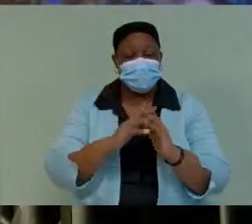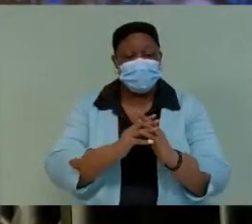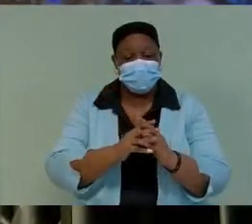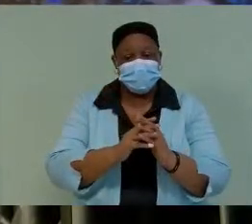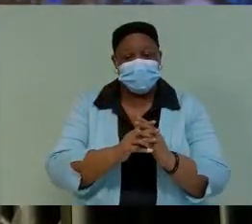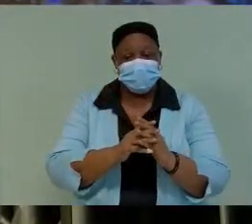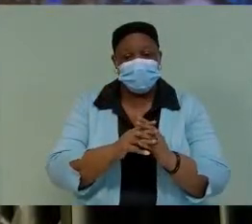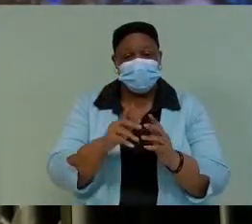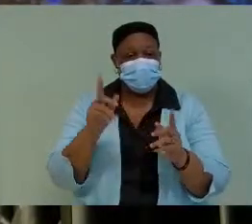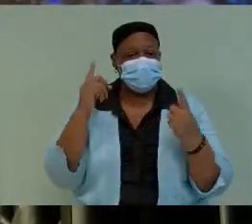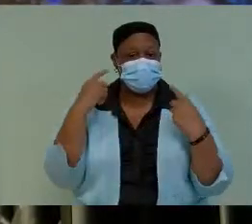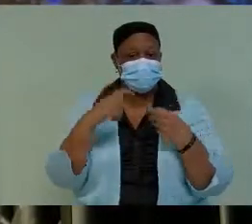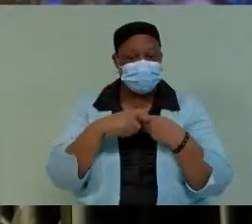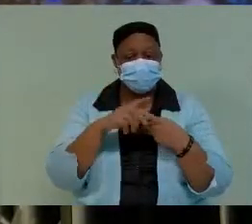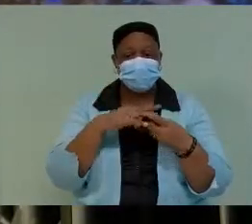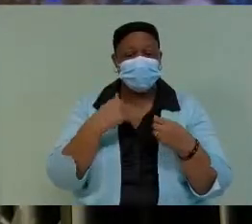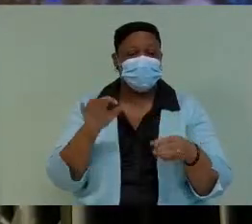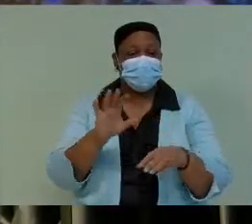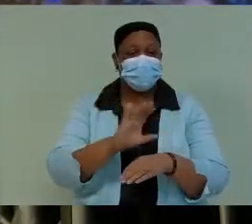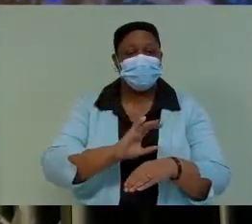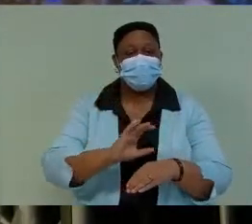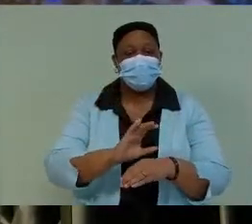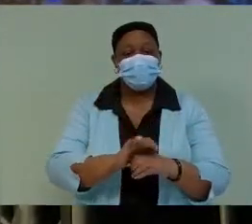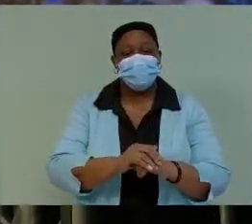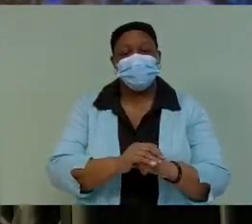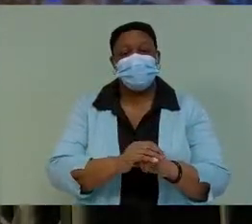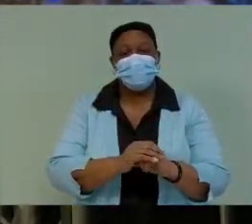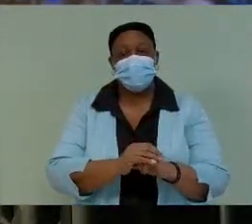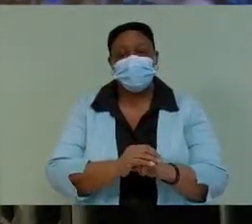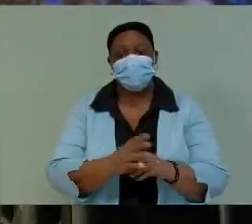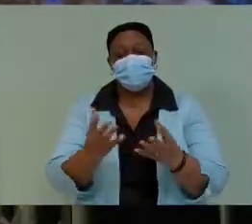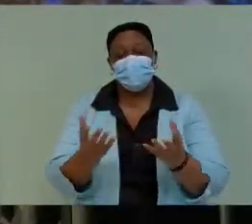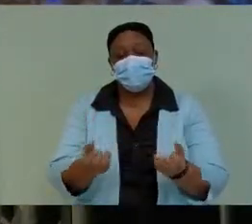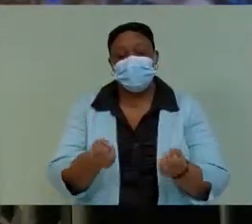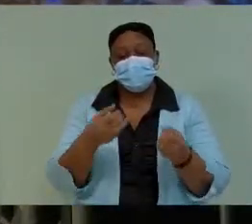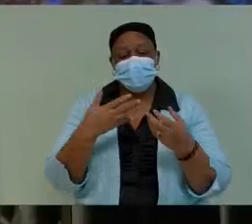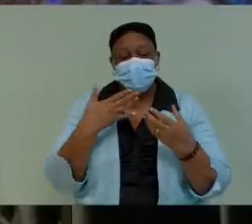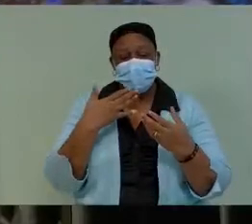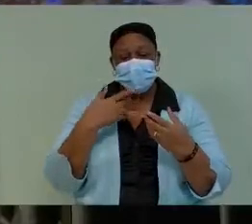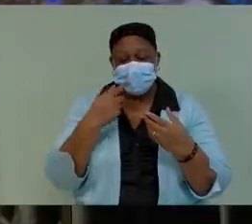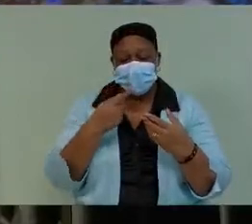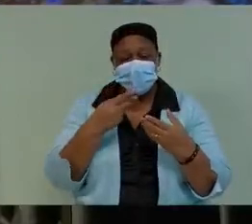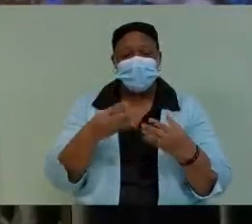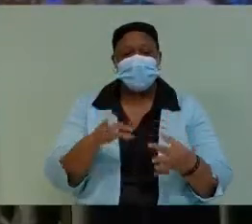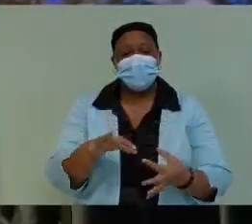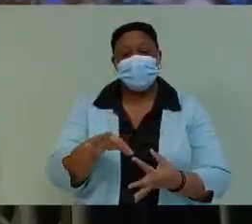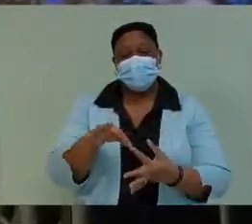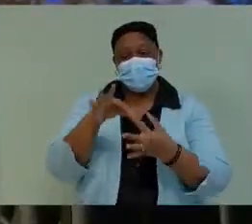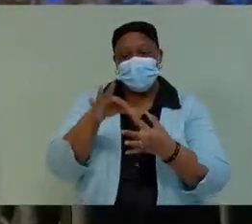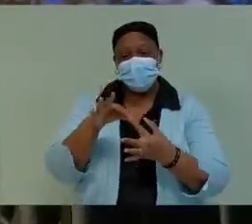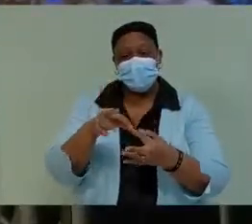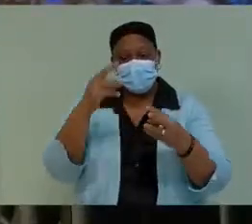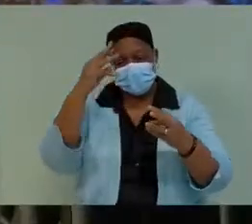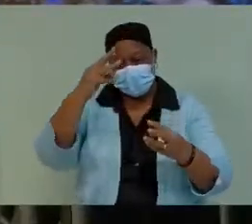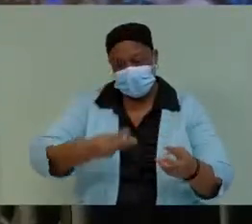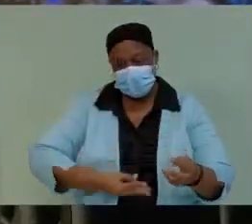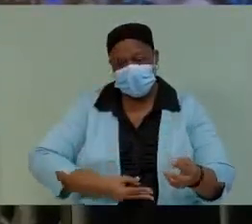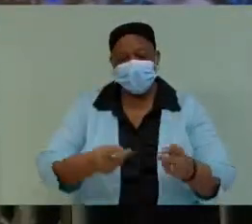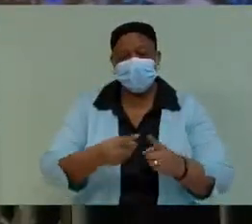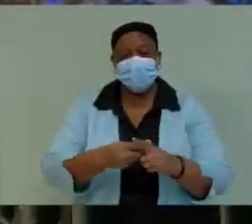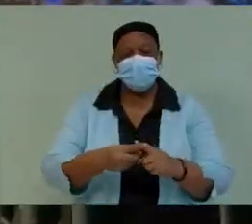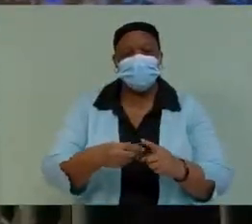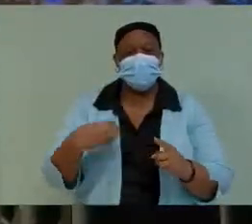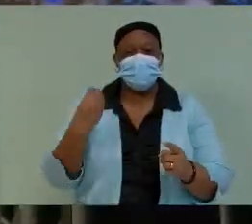the Caribbean. I want to say a very special welcome to